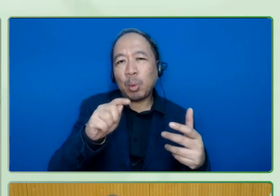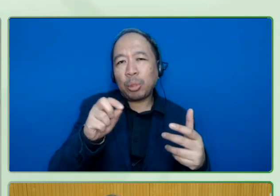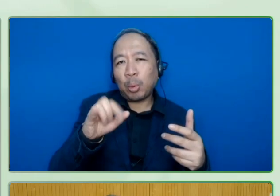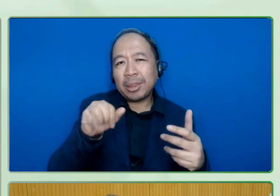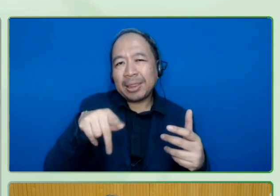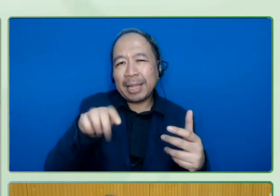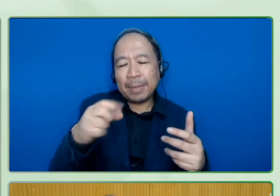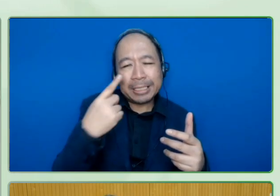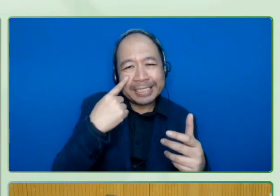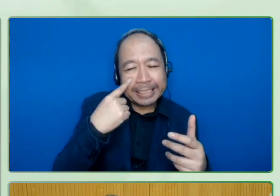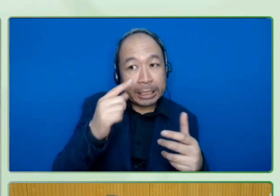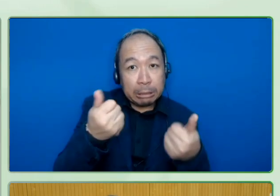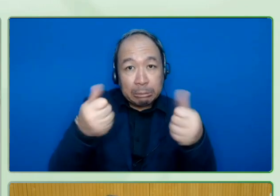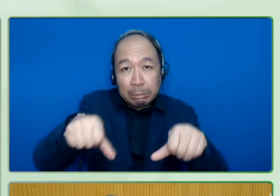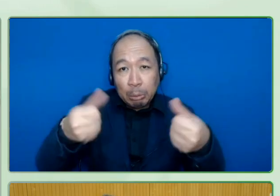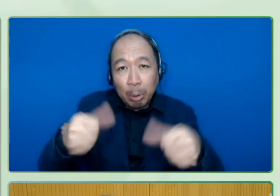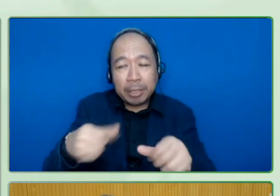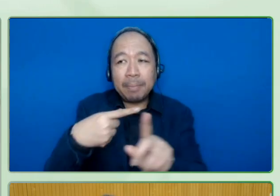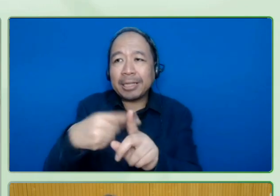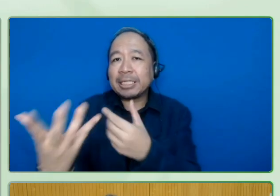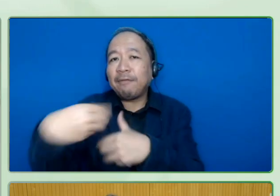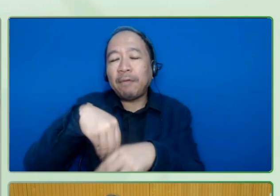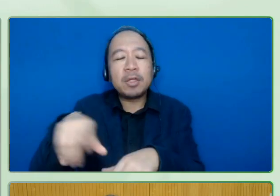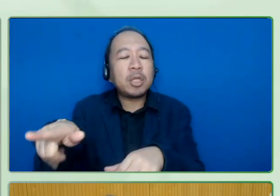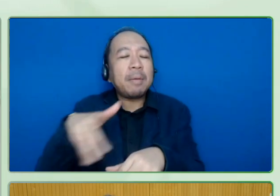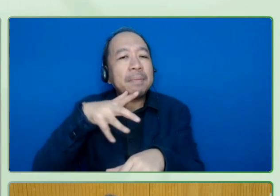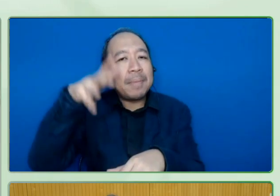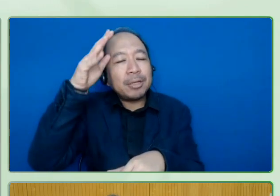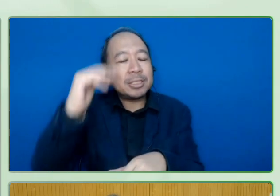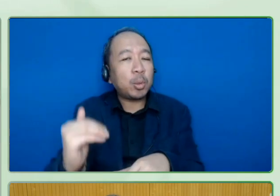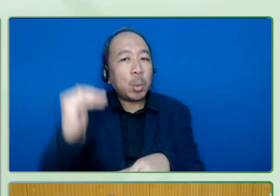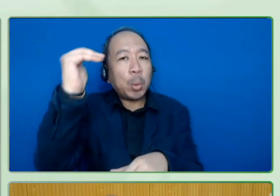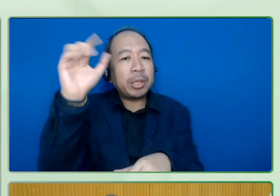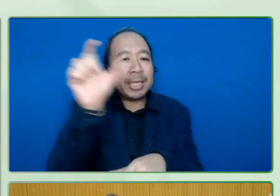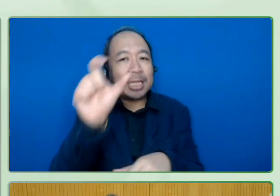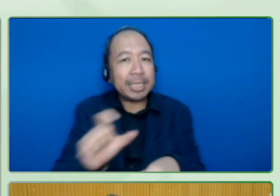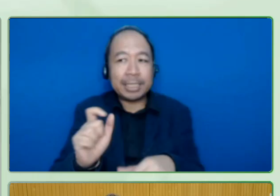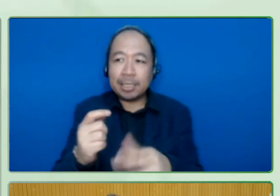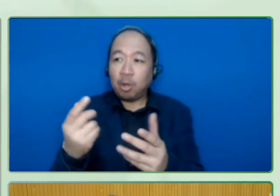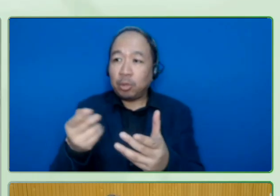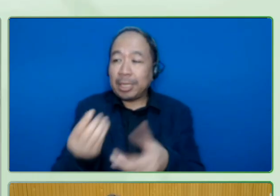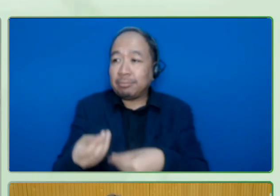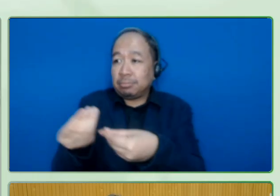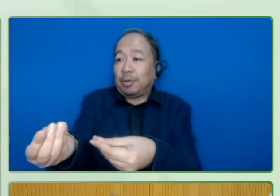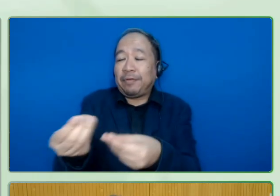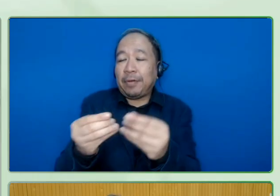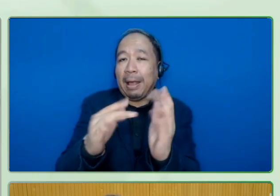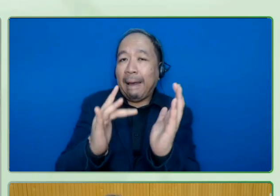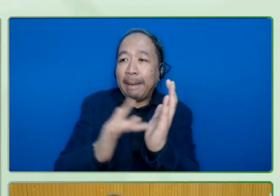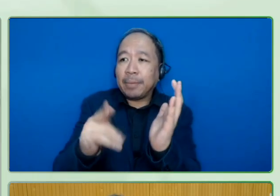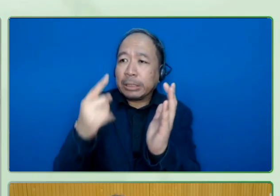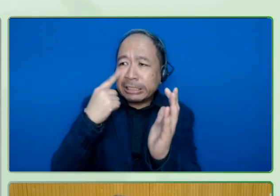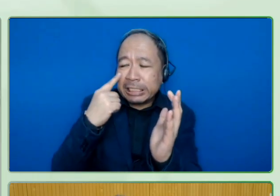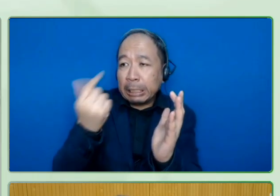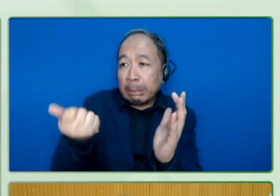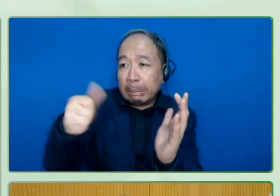children from public health systems in the north of Italy. We gave them the app, we asked them to try it, and we recorded how easy it